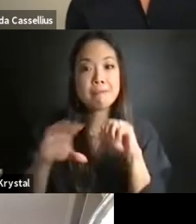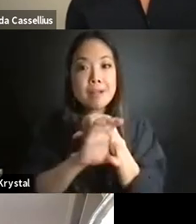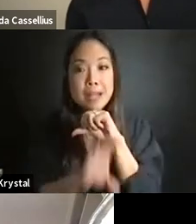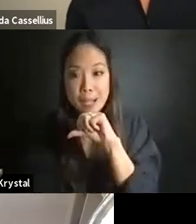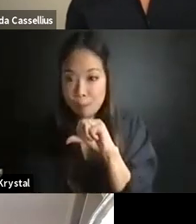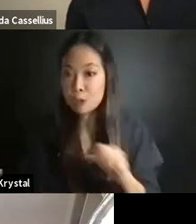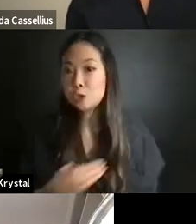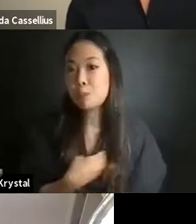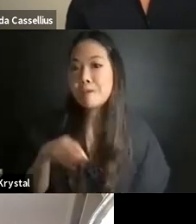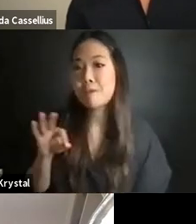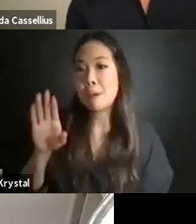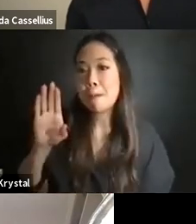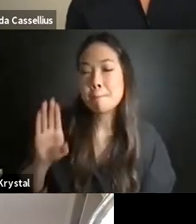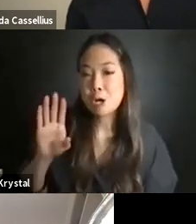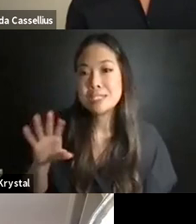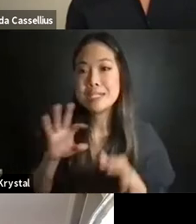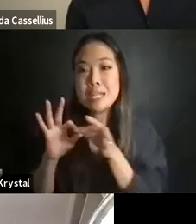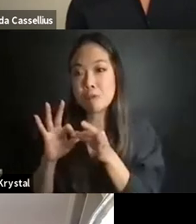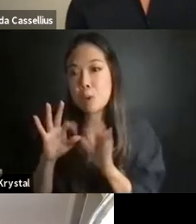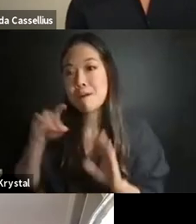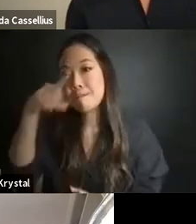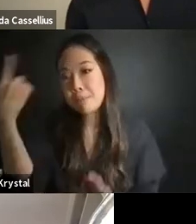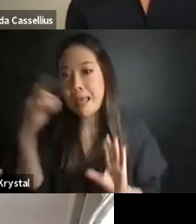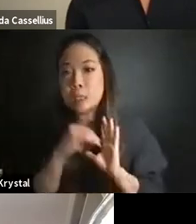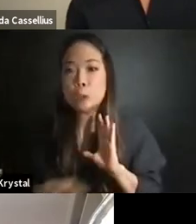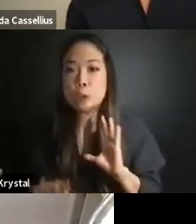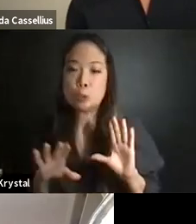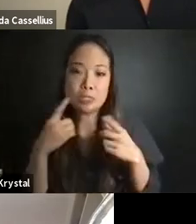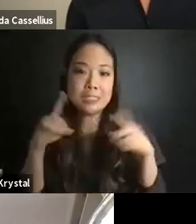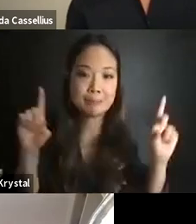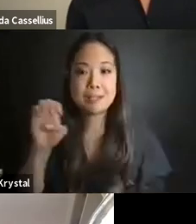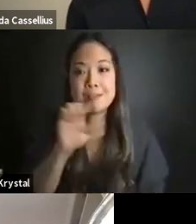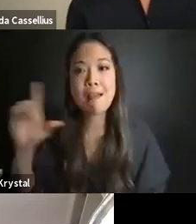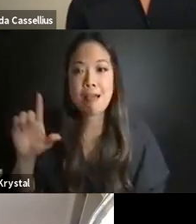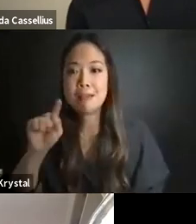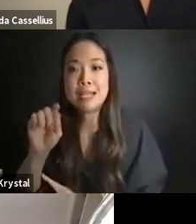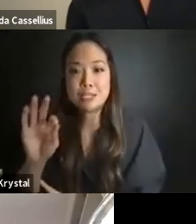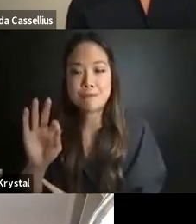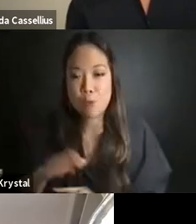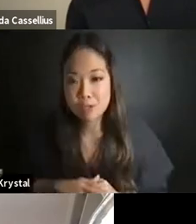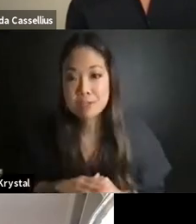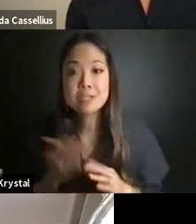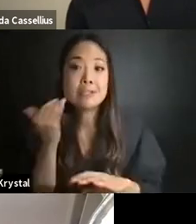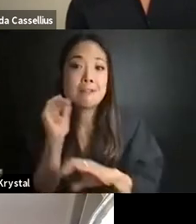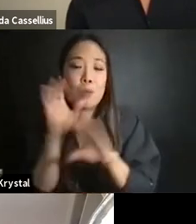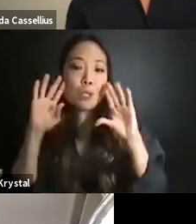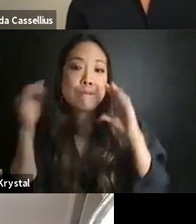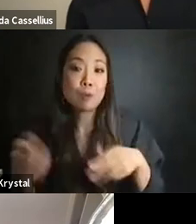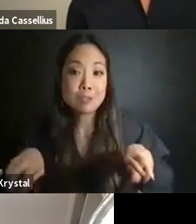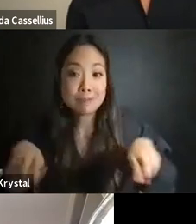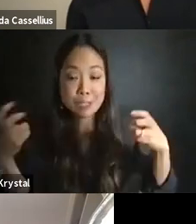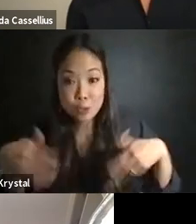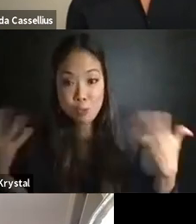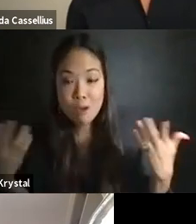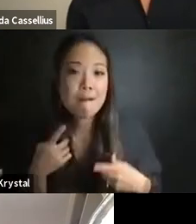boston network of black student achievement and the ell task force tonight i want to focus on the issue that it is finally